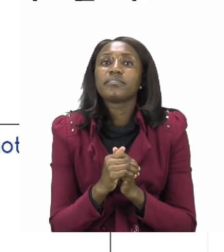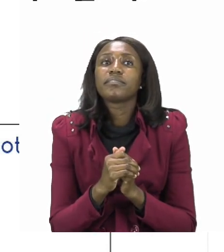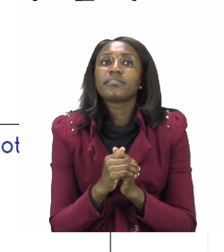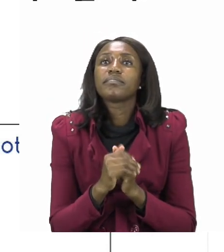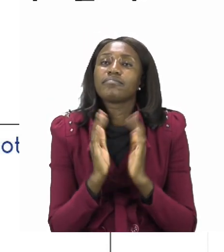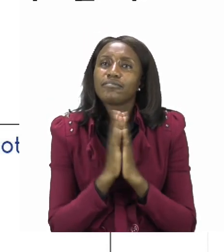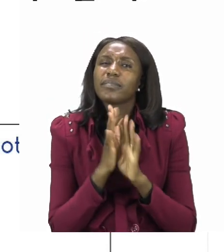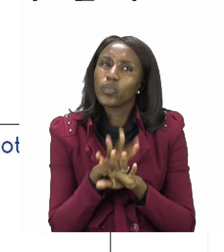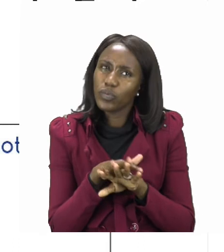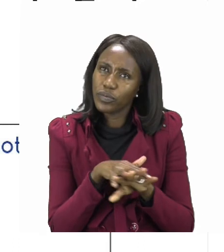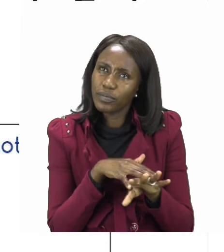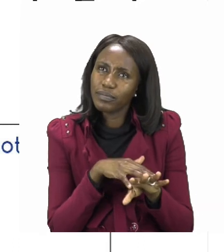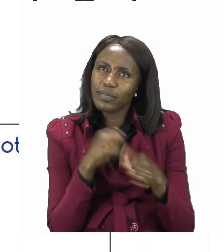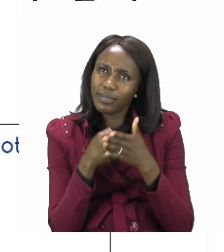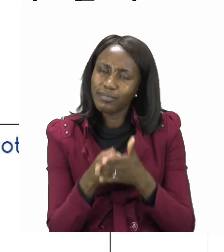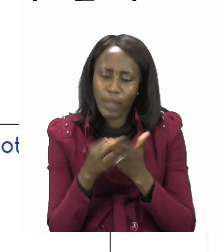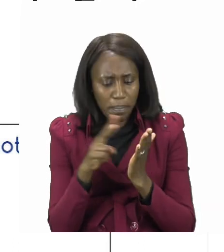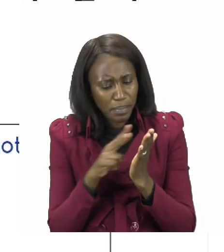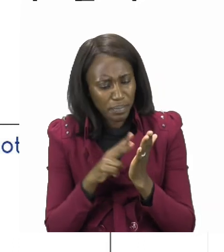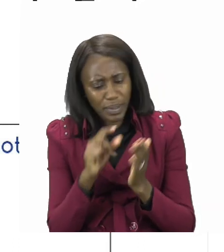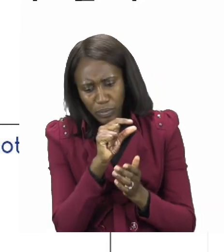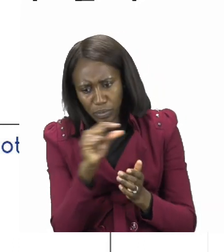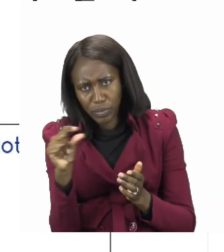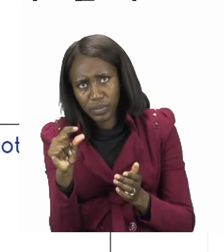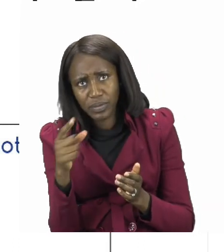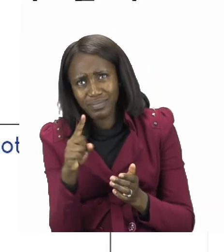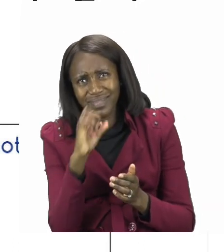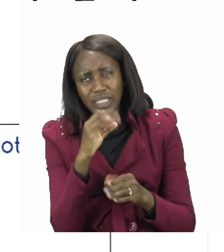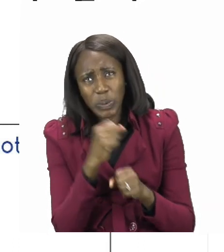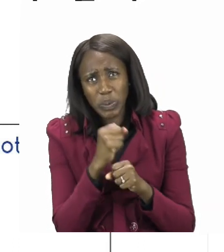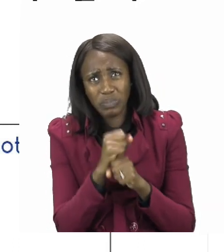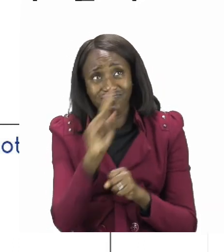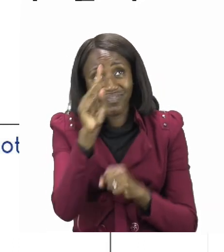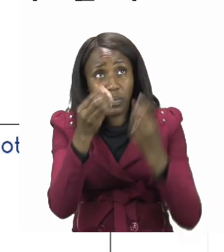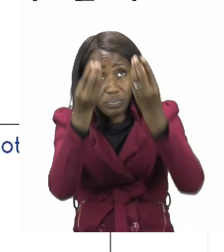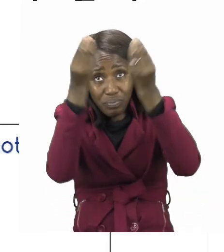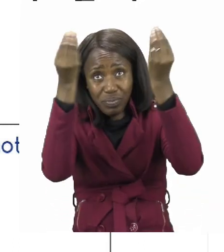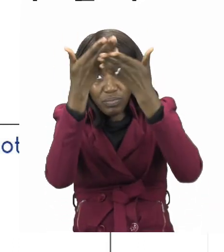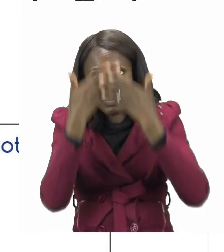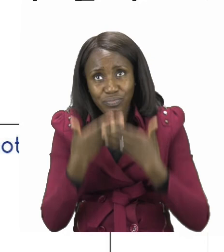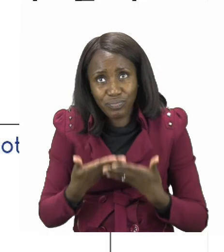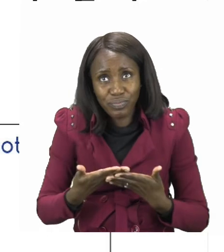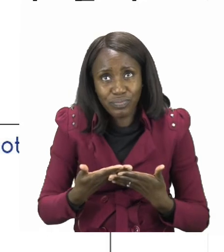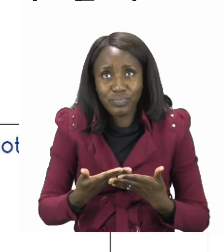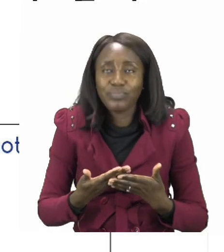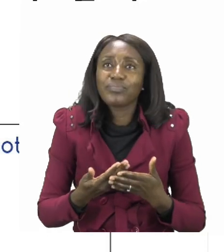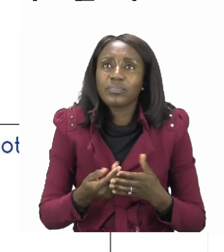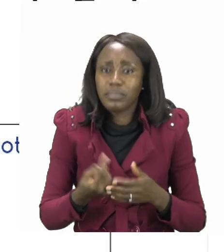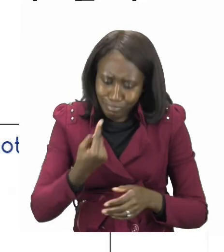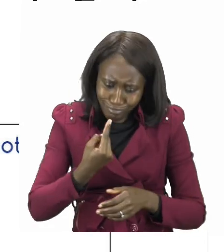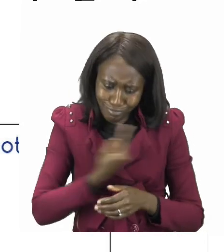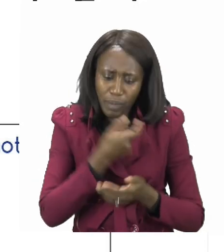your time, try and read the sentences. But if they are too difficult for you, that's okay. You can always ask